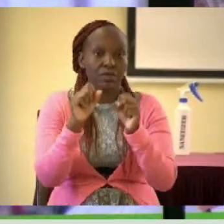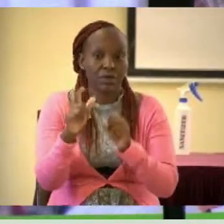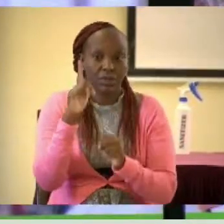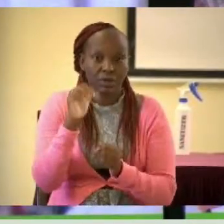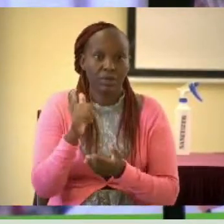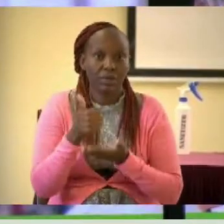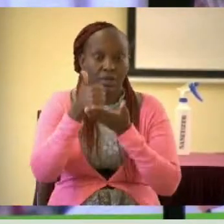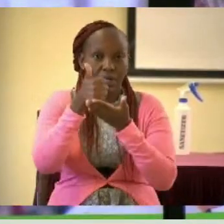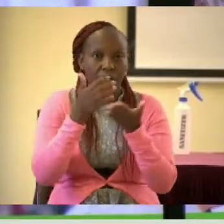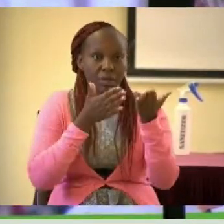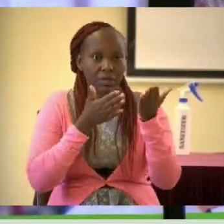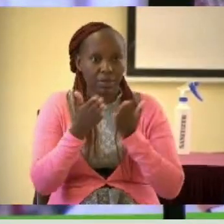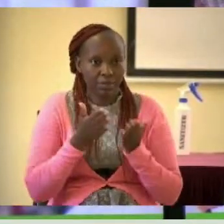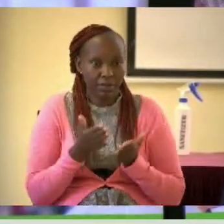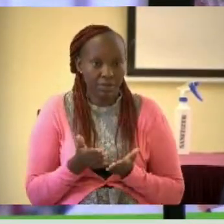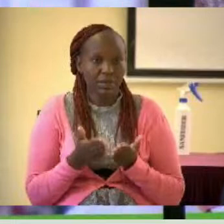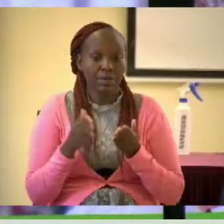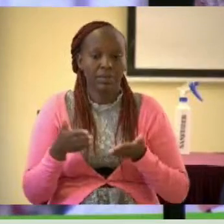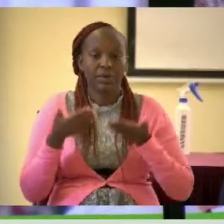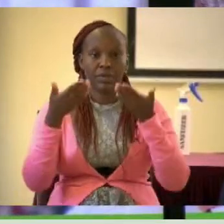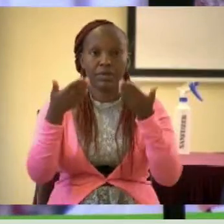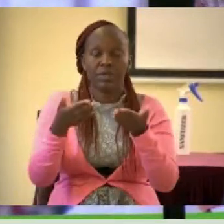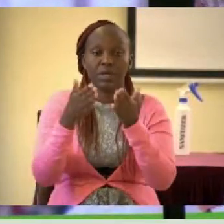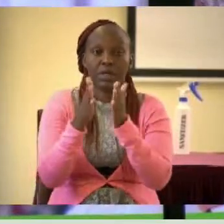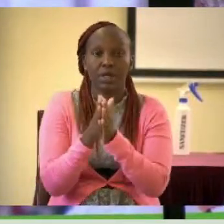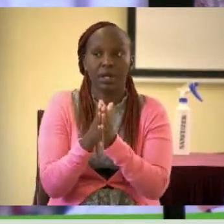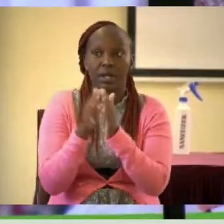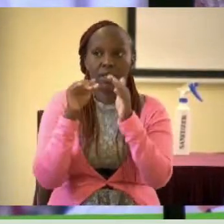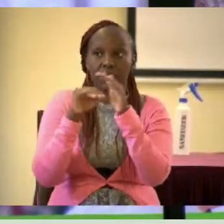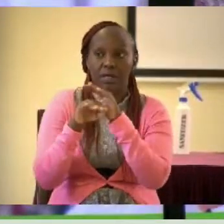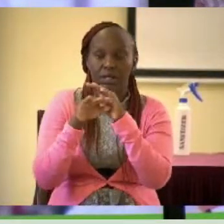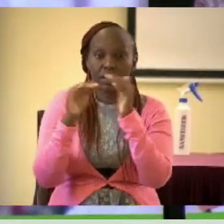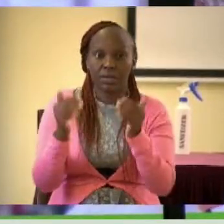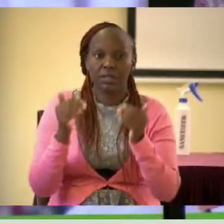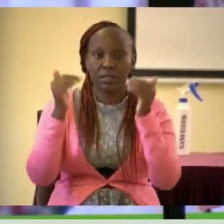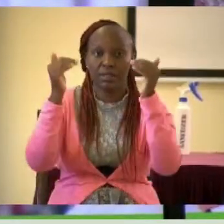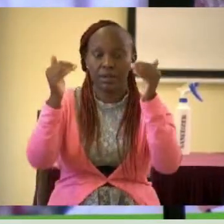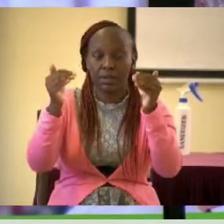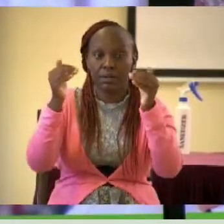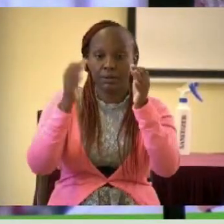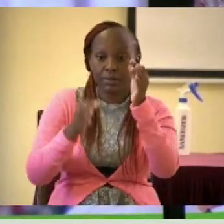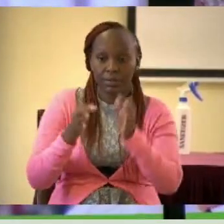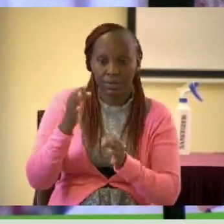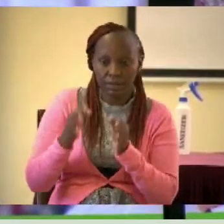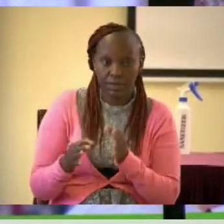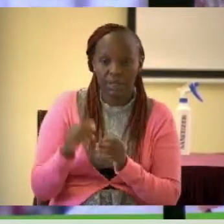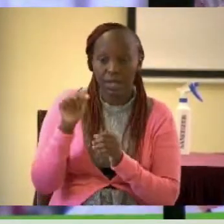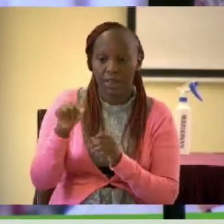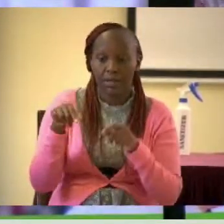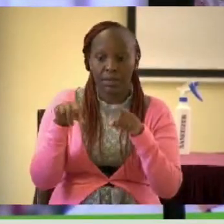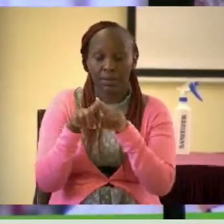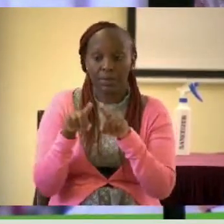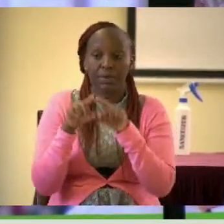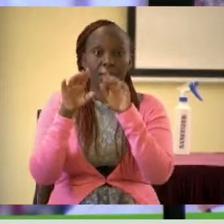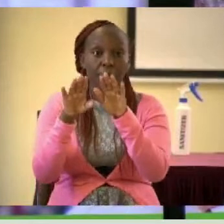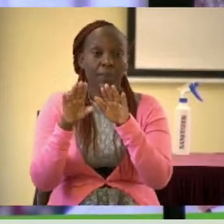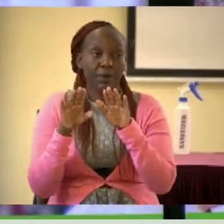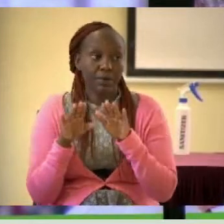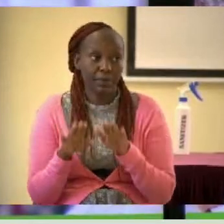aid service provision and enhanced access to justice. It is also important